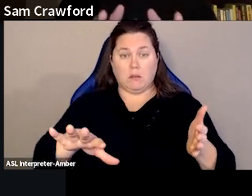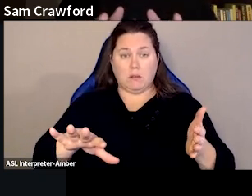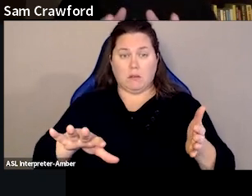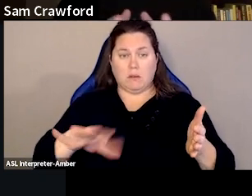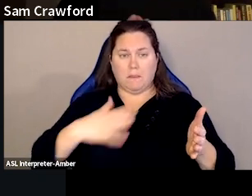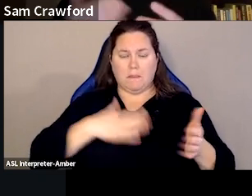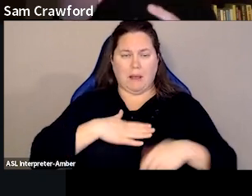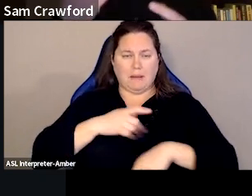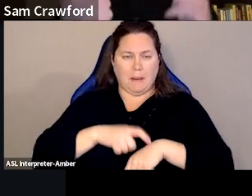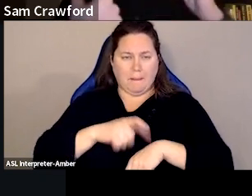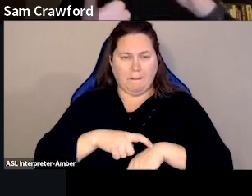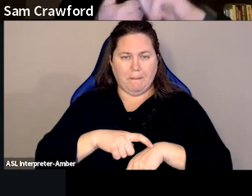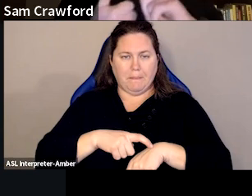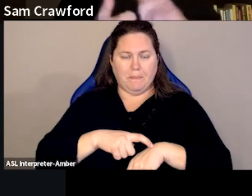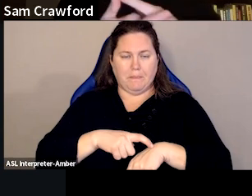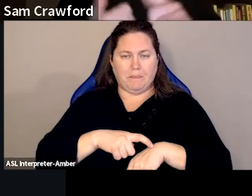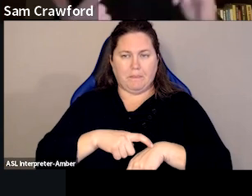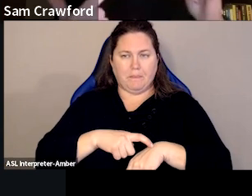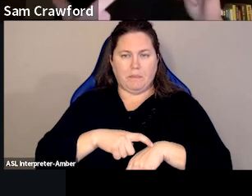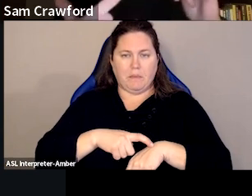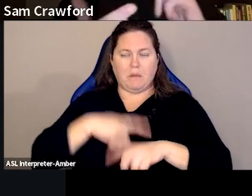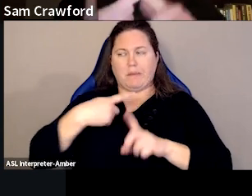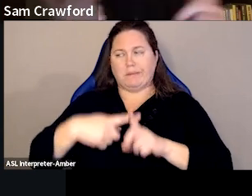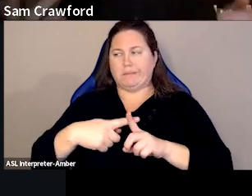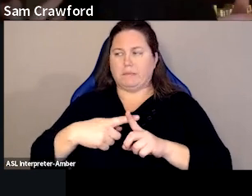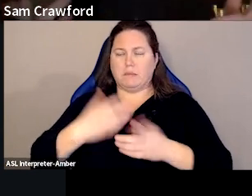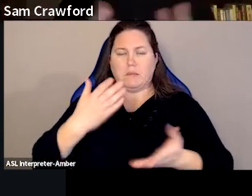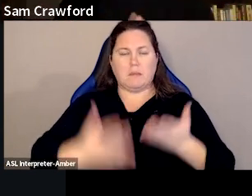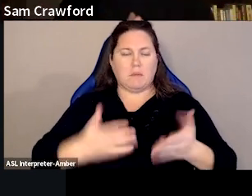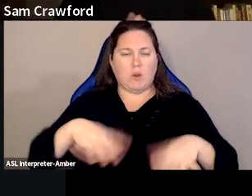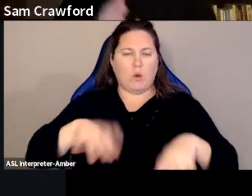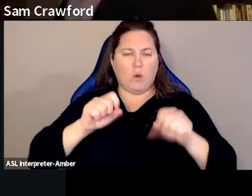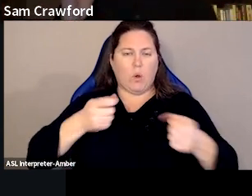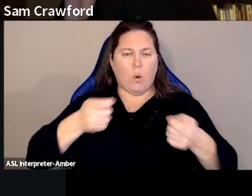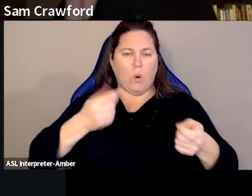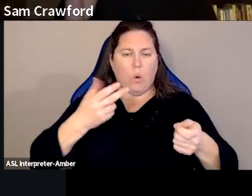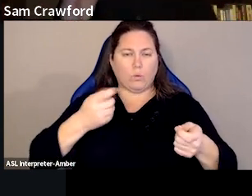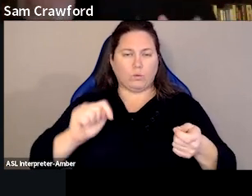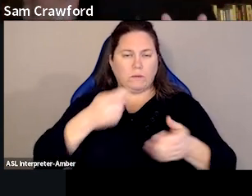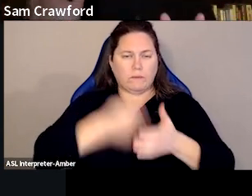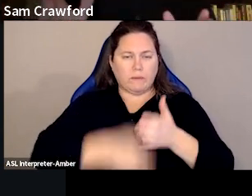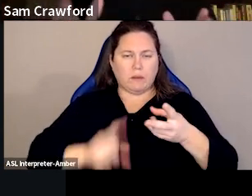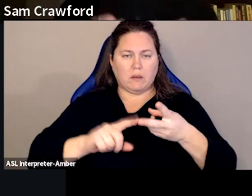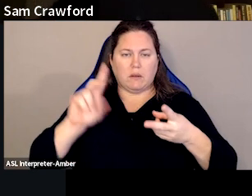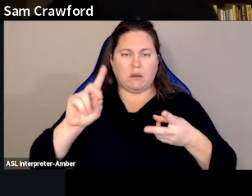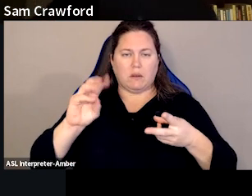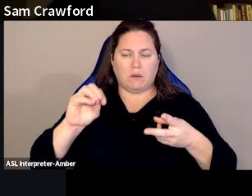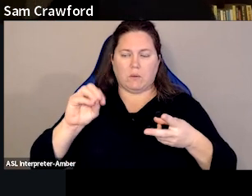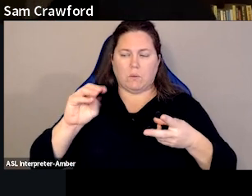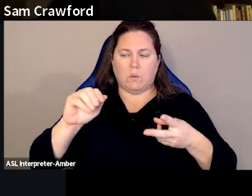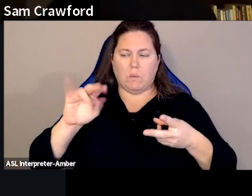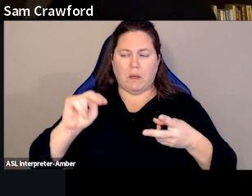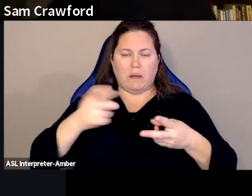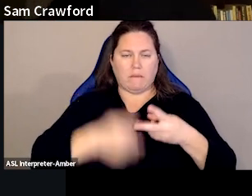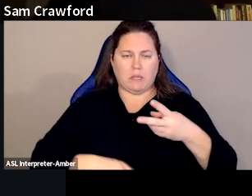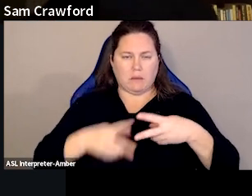your time plus, let's say, a hosting fee and a domain fee. That's it. And what